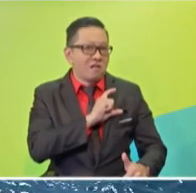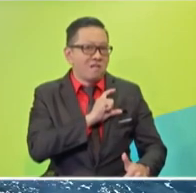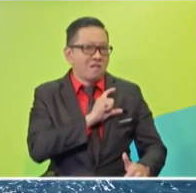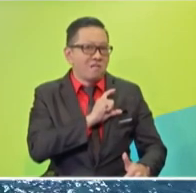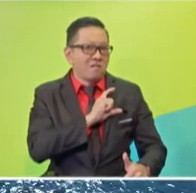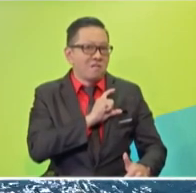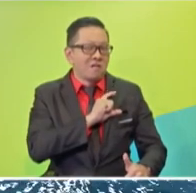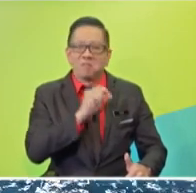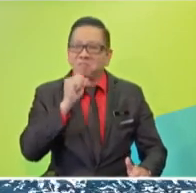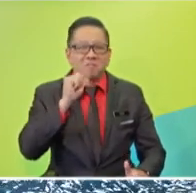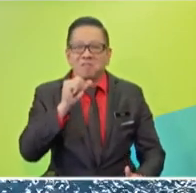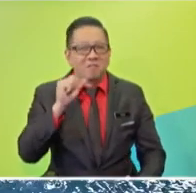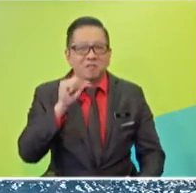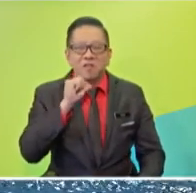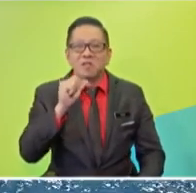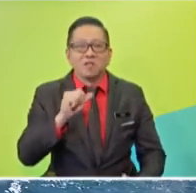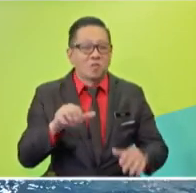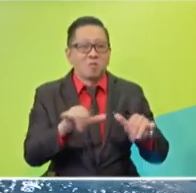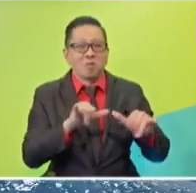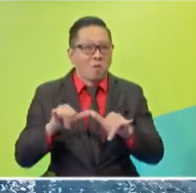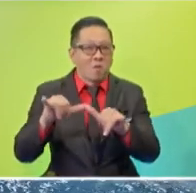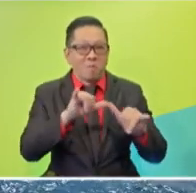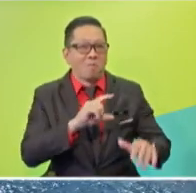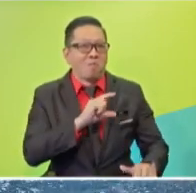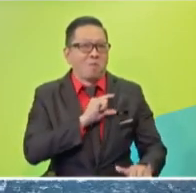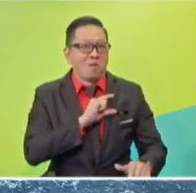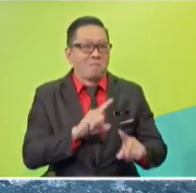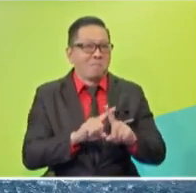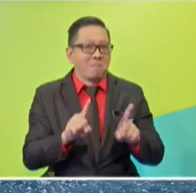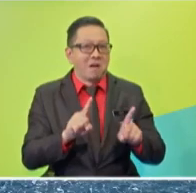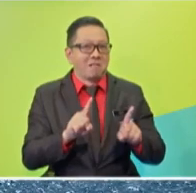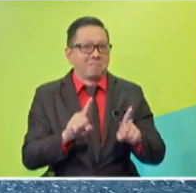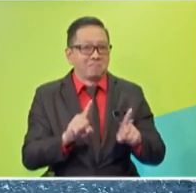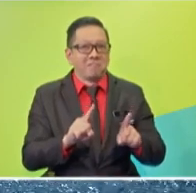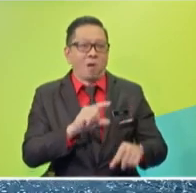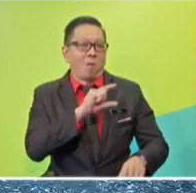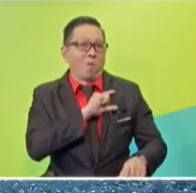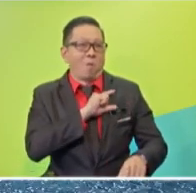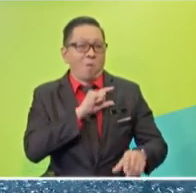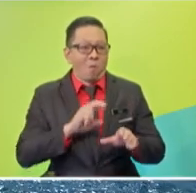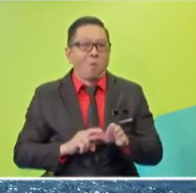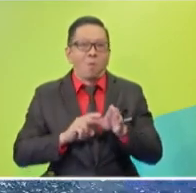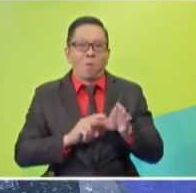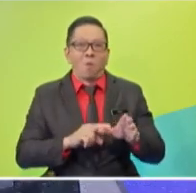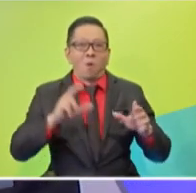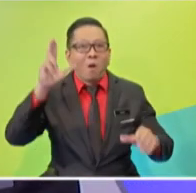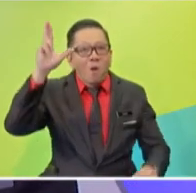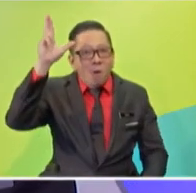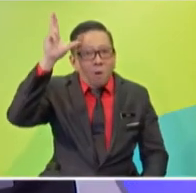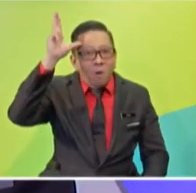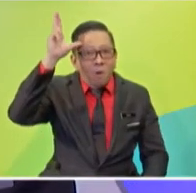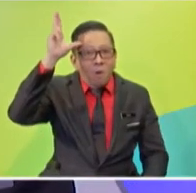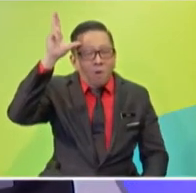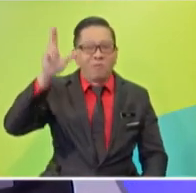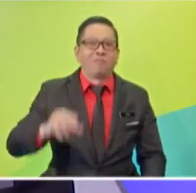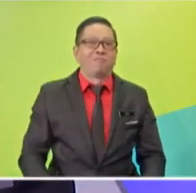officer riding a petrol car or a motorbike, but this police officer is riding a horse in the city. Right. All right.